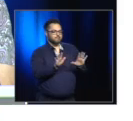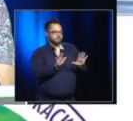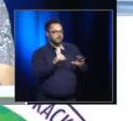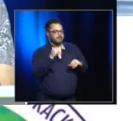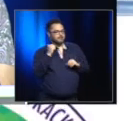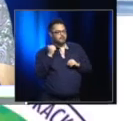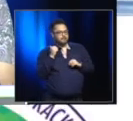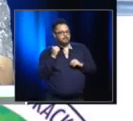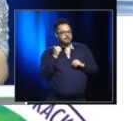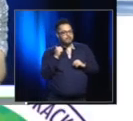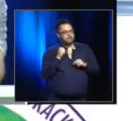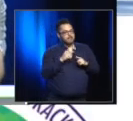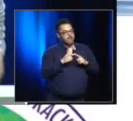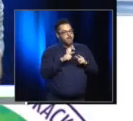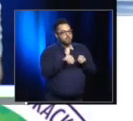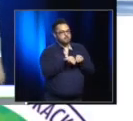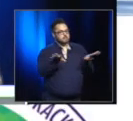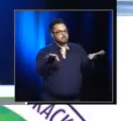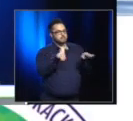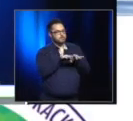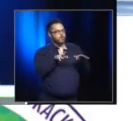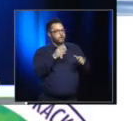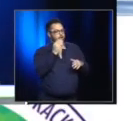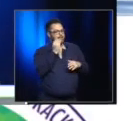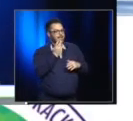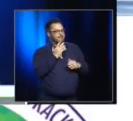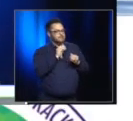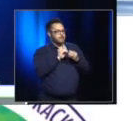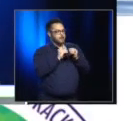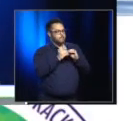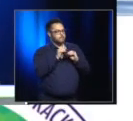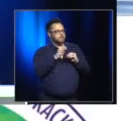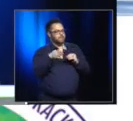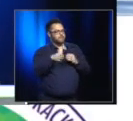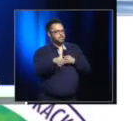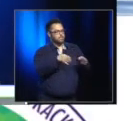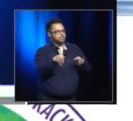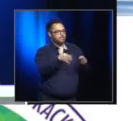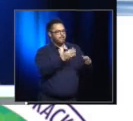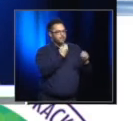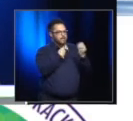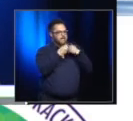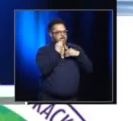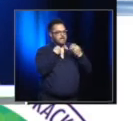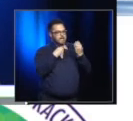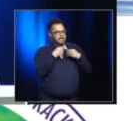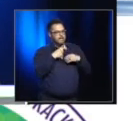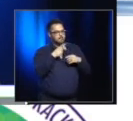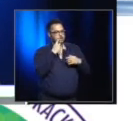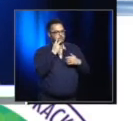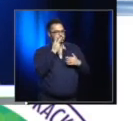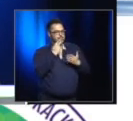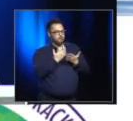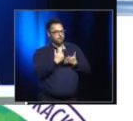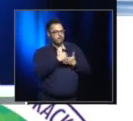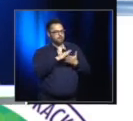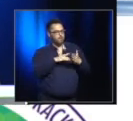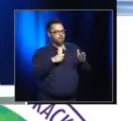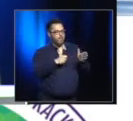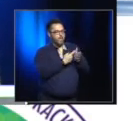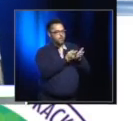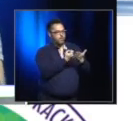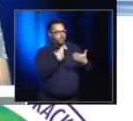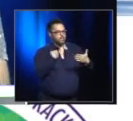really exciting development. Okay, I'm just going to finish up then by talking about the other really positive